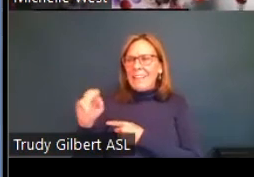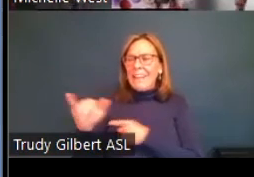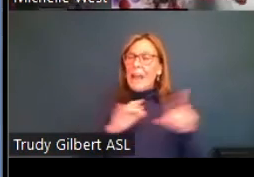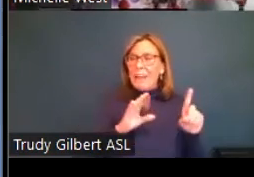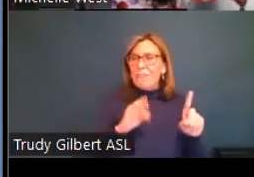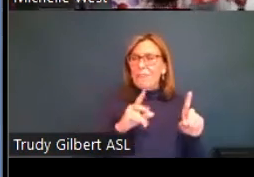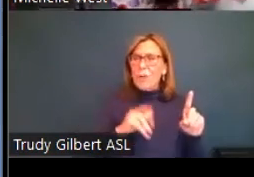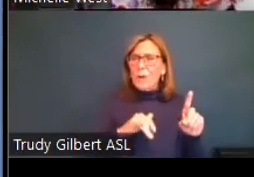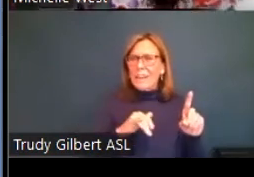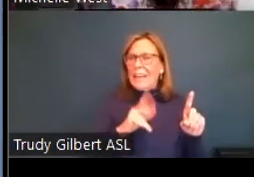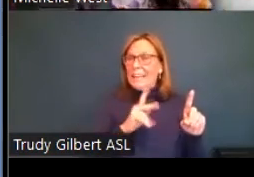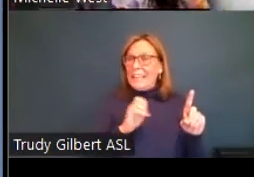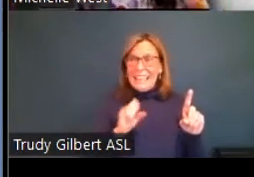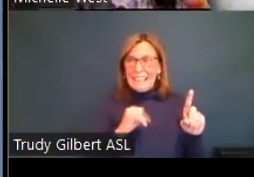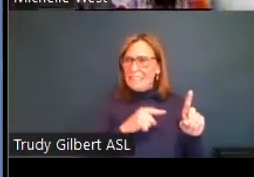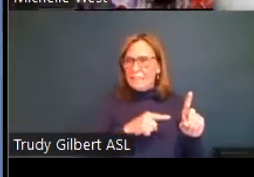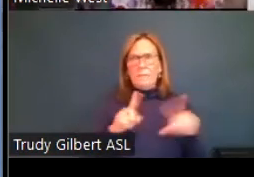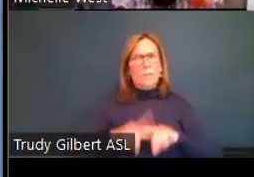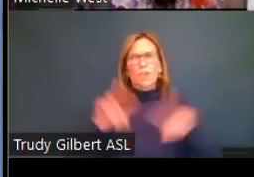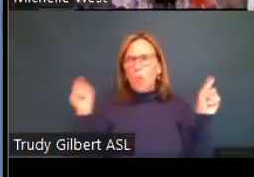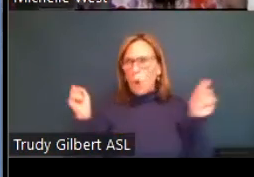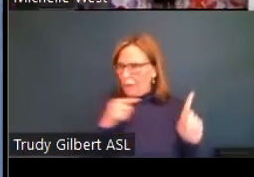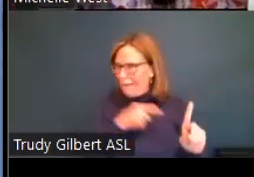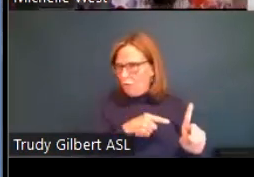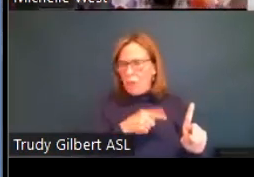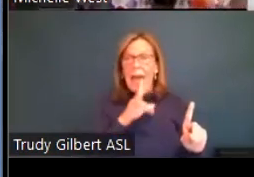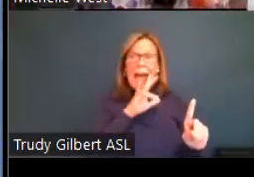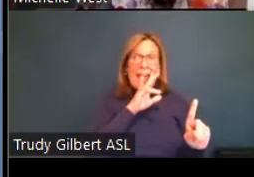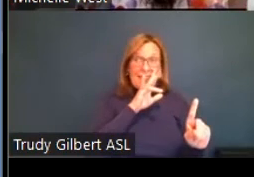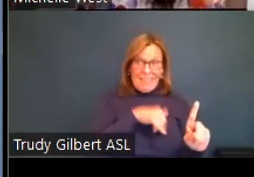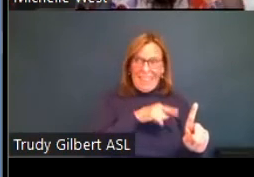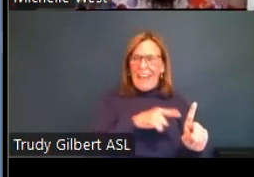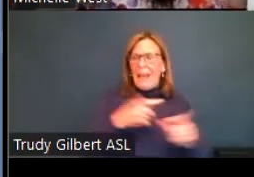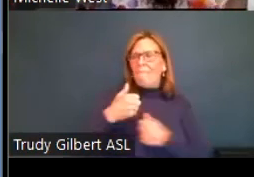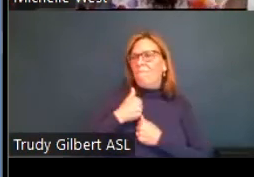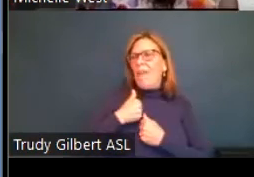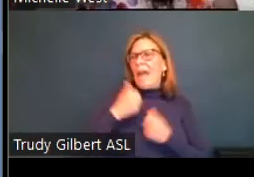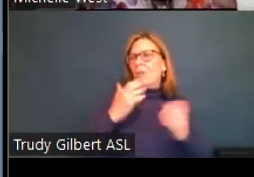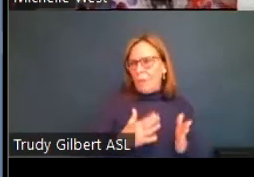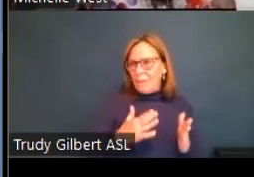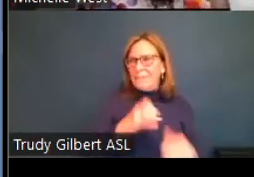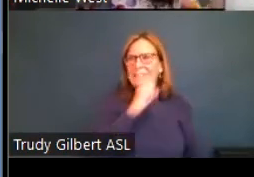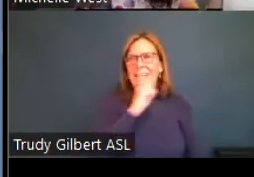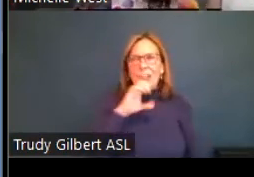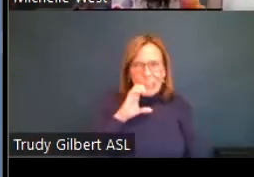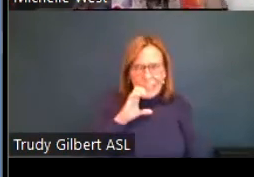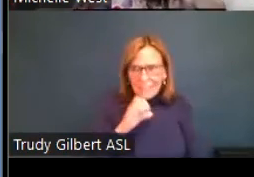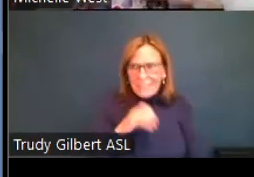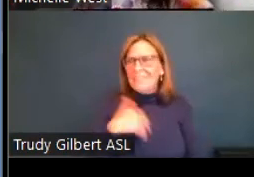different. Florida Keys, vets, very, you know, they have a lot of veterans. They have a senior population. They have a lot of